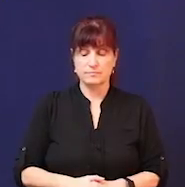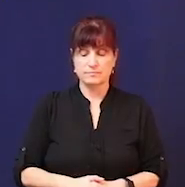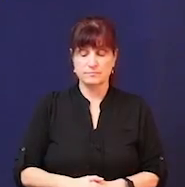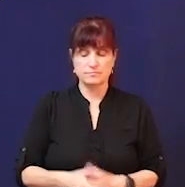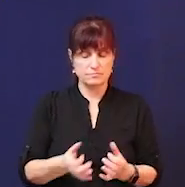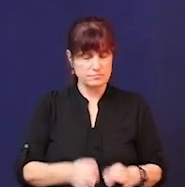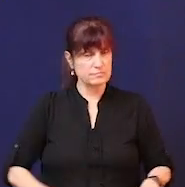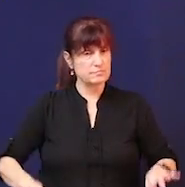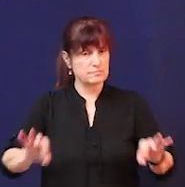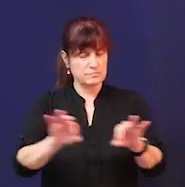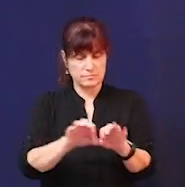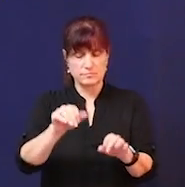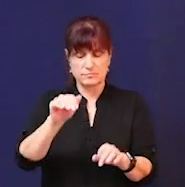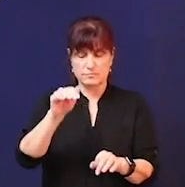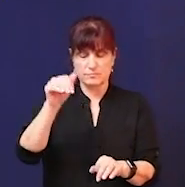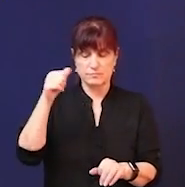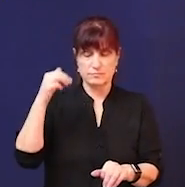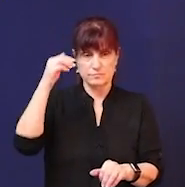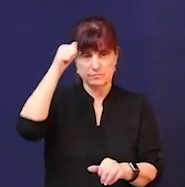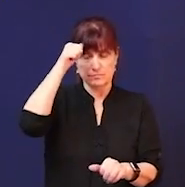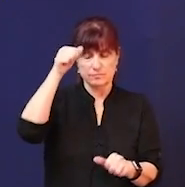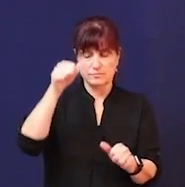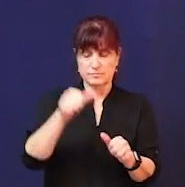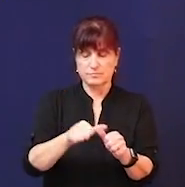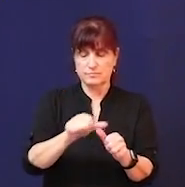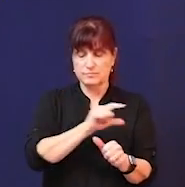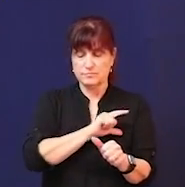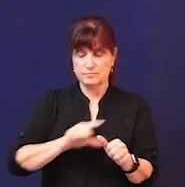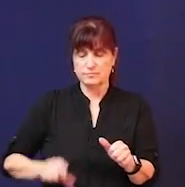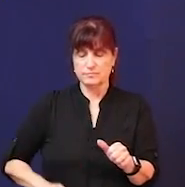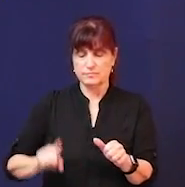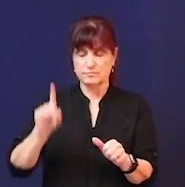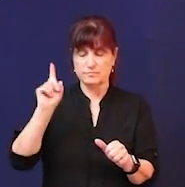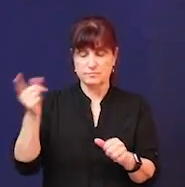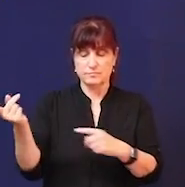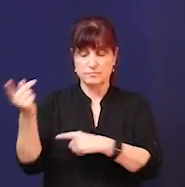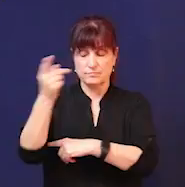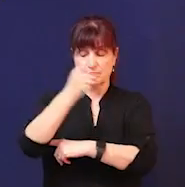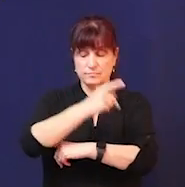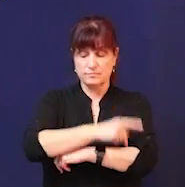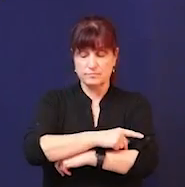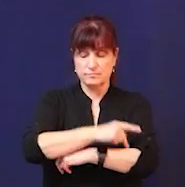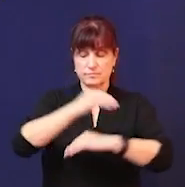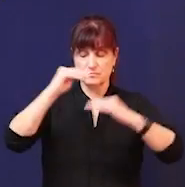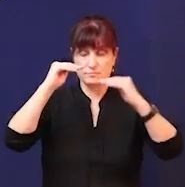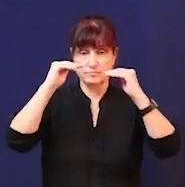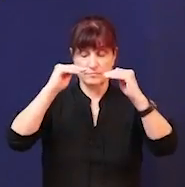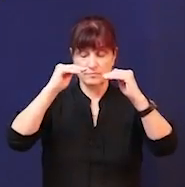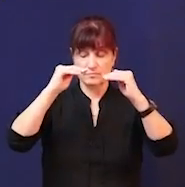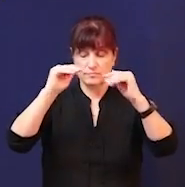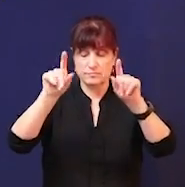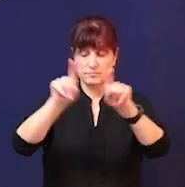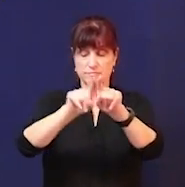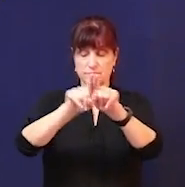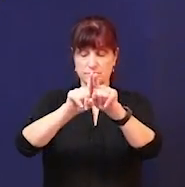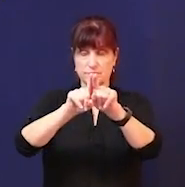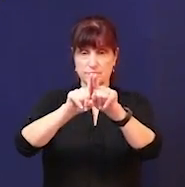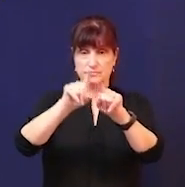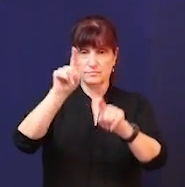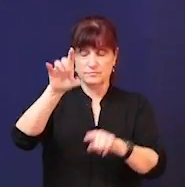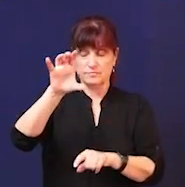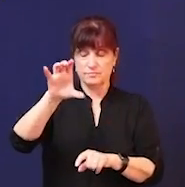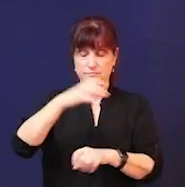Do not ignore this one fact, beloved, that with the Lord one day is like a thousand